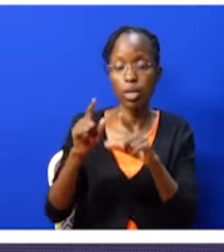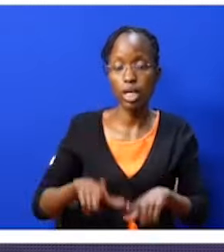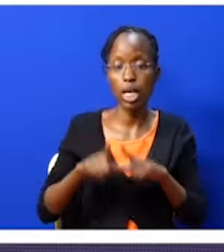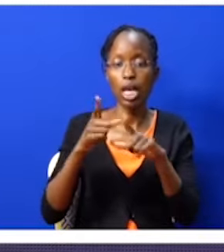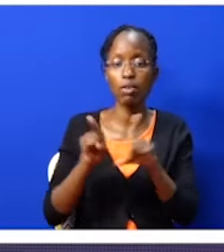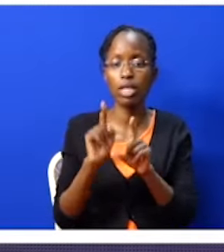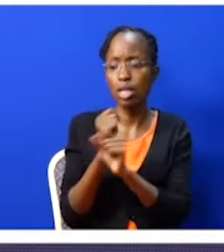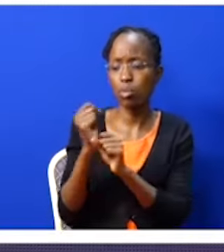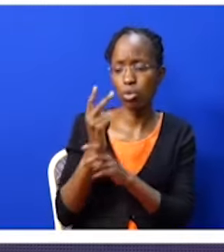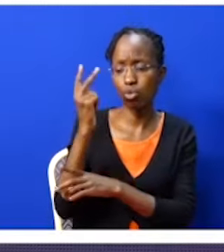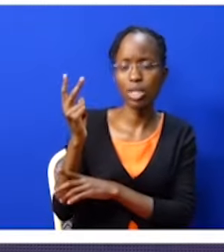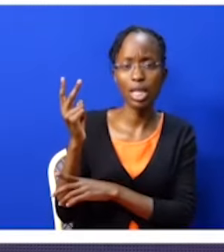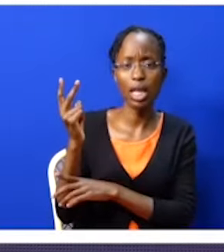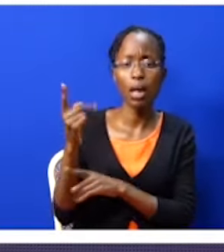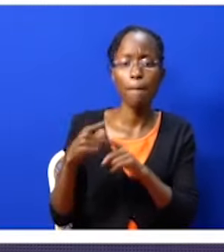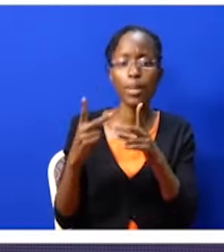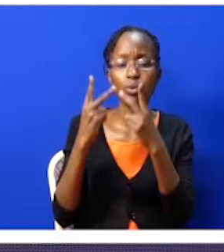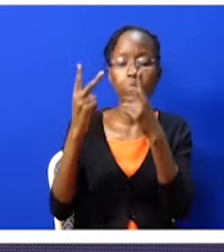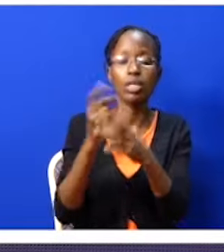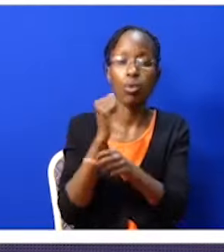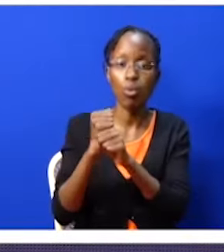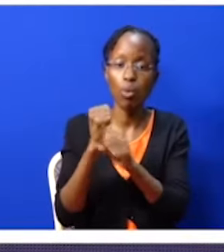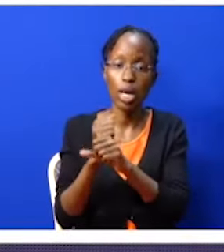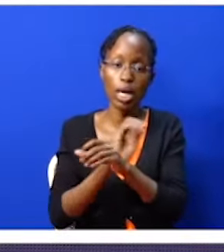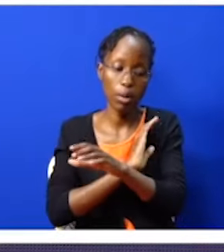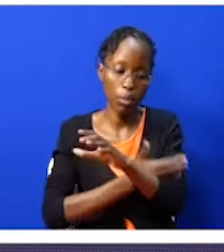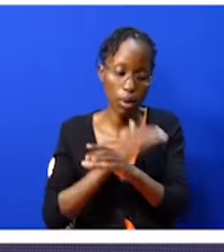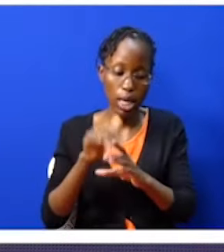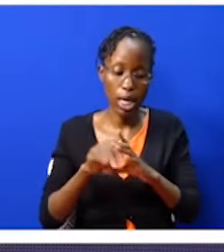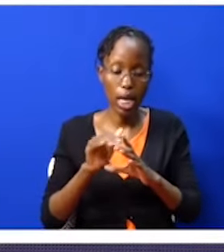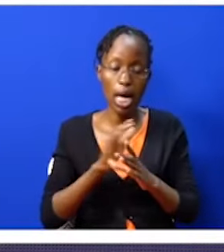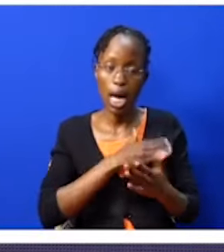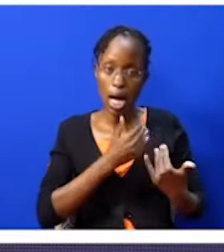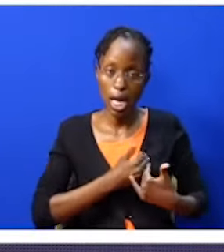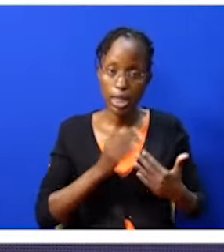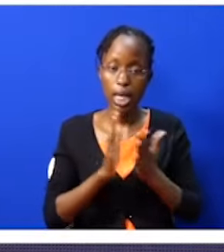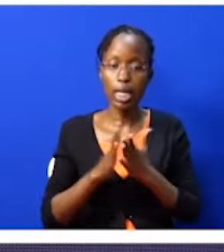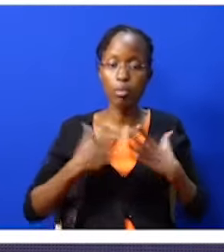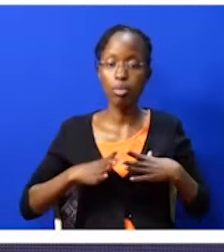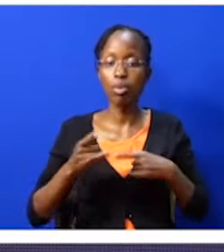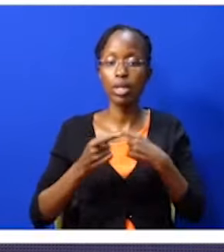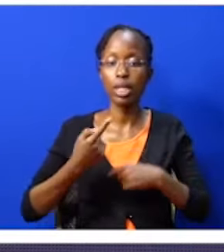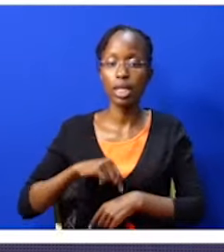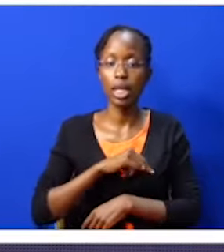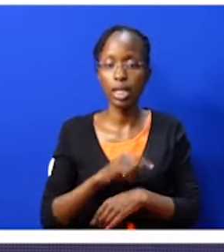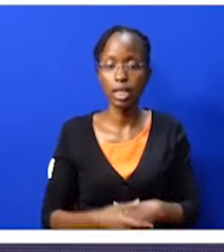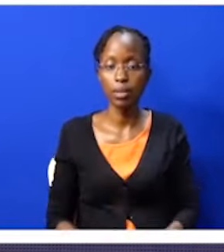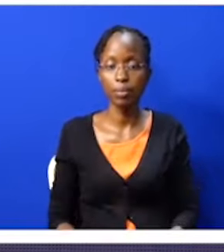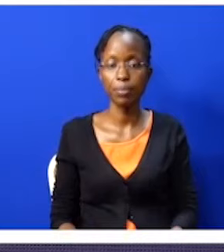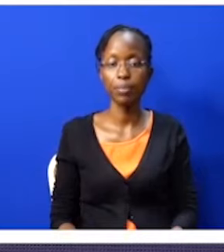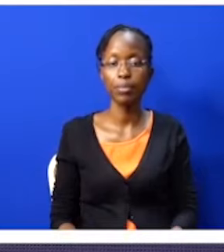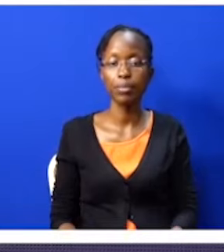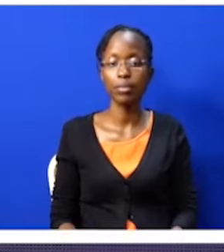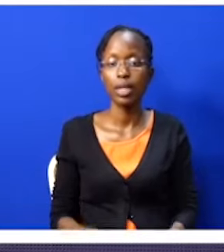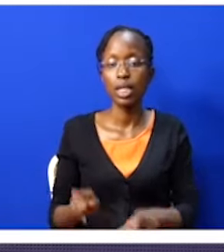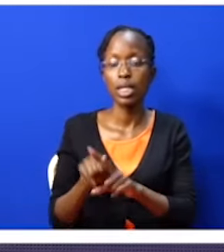be able to see him, but we see his work and his power in our hearts and in the hearts of people around us. Now,